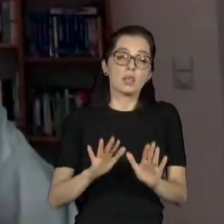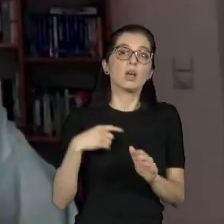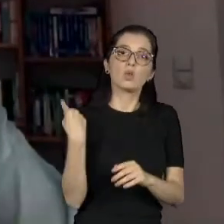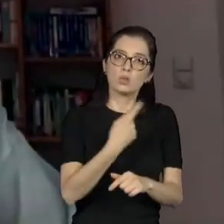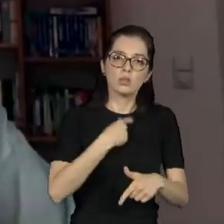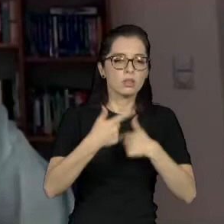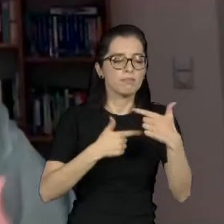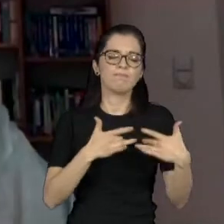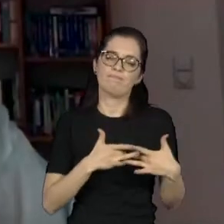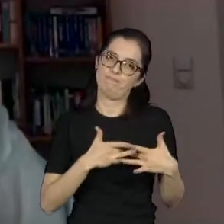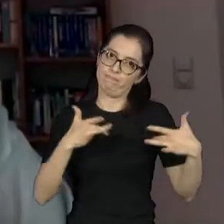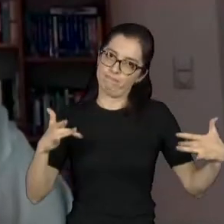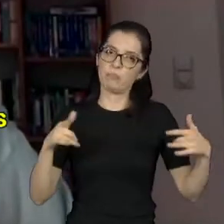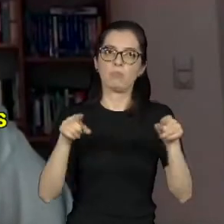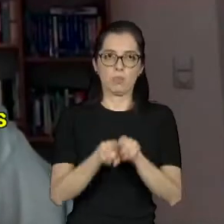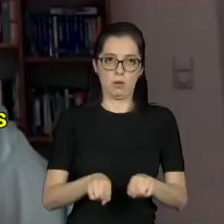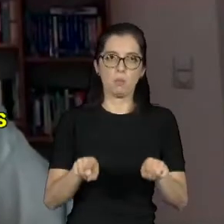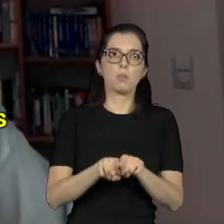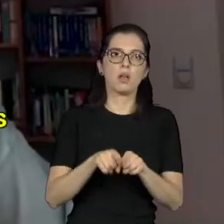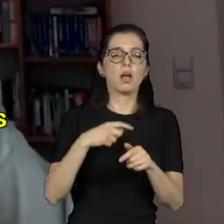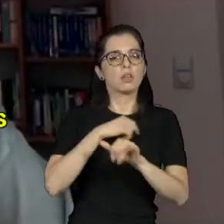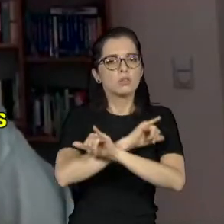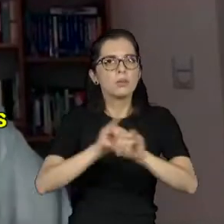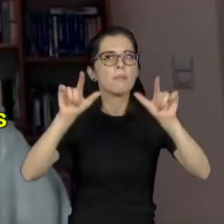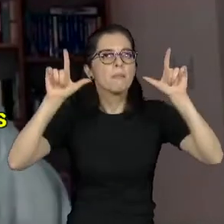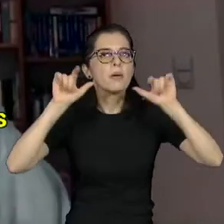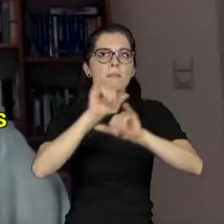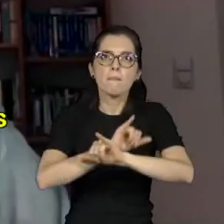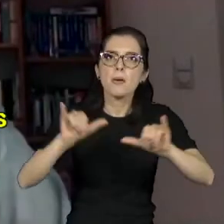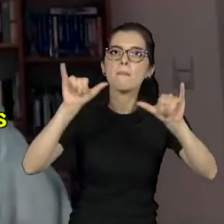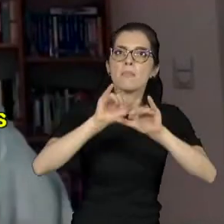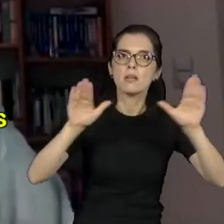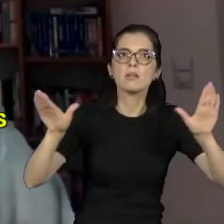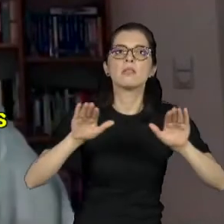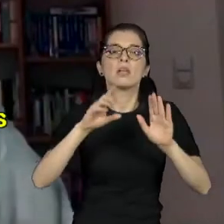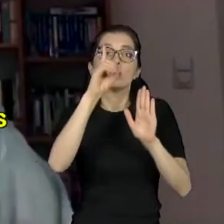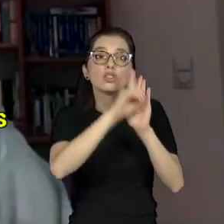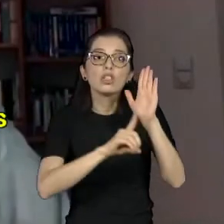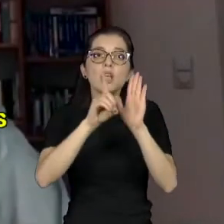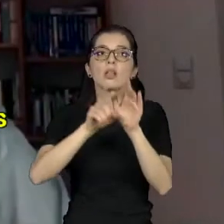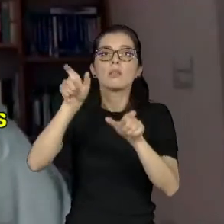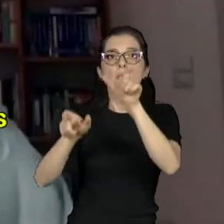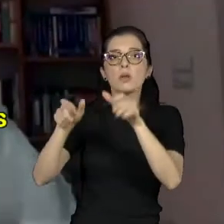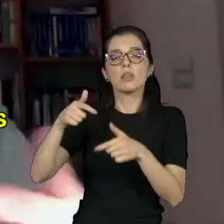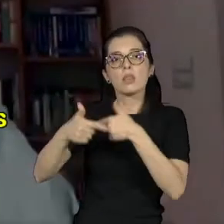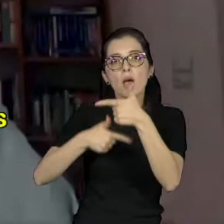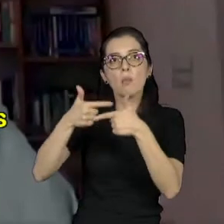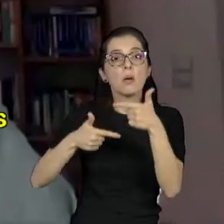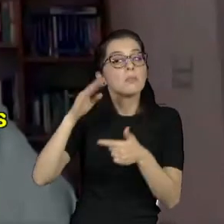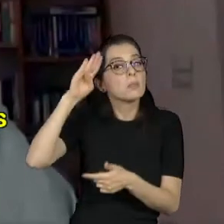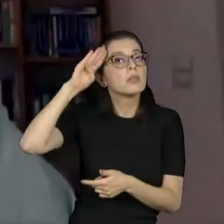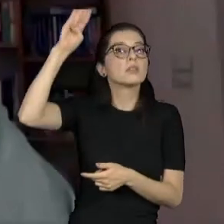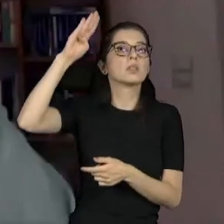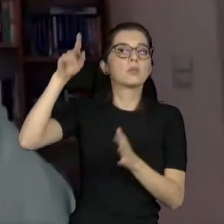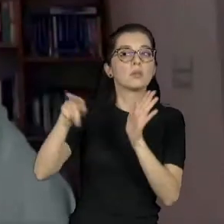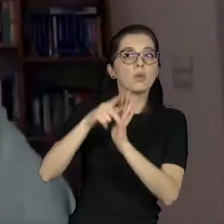much worked in solidarity. We worked and campaigned for rights for essential workers in the United